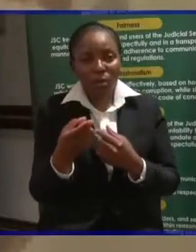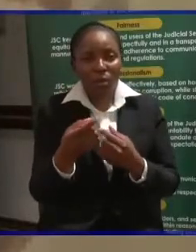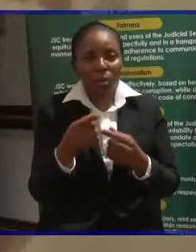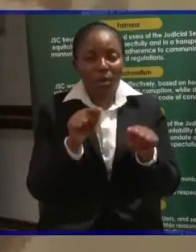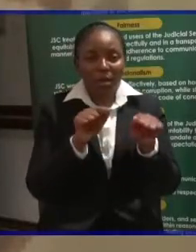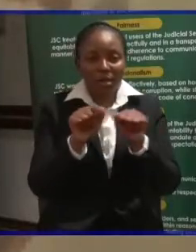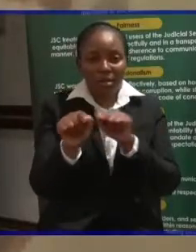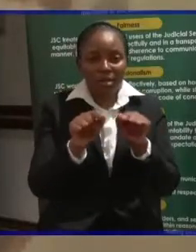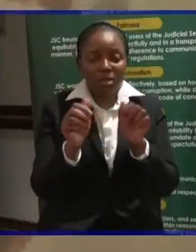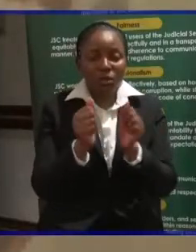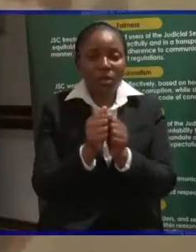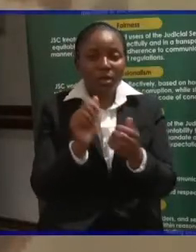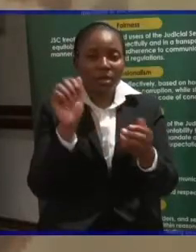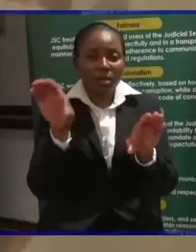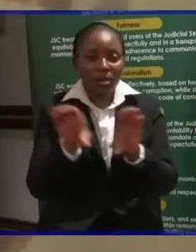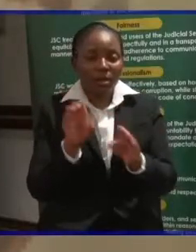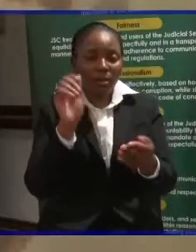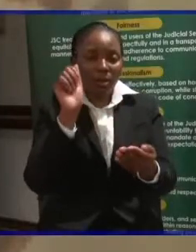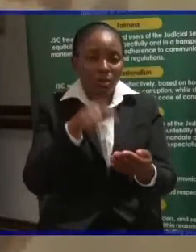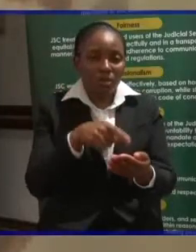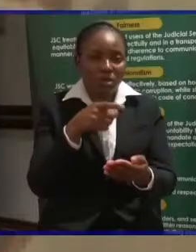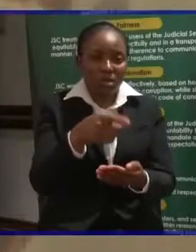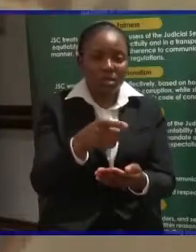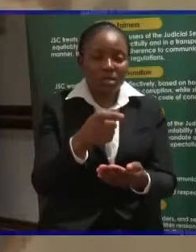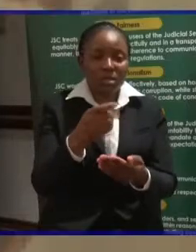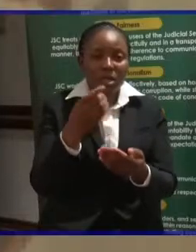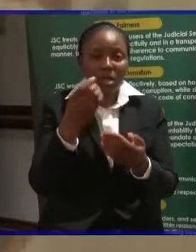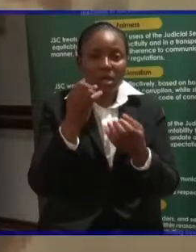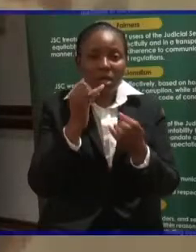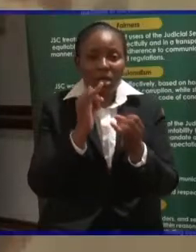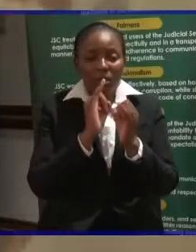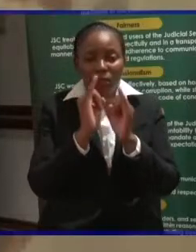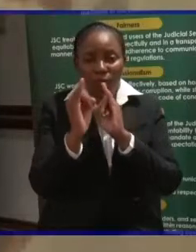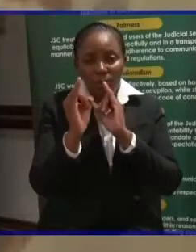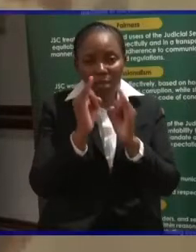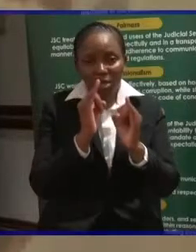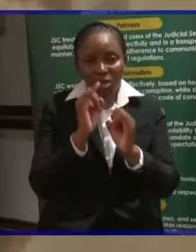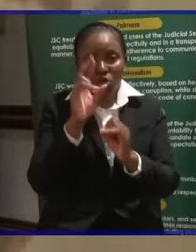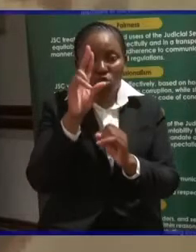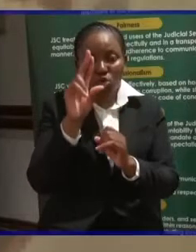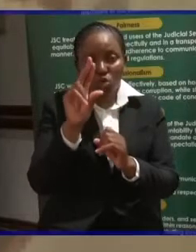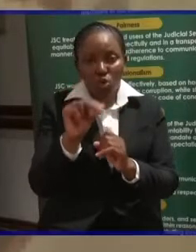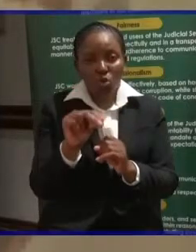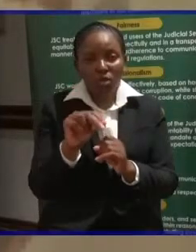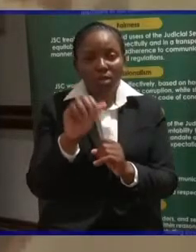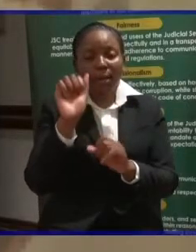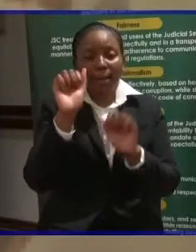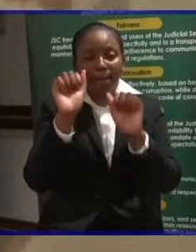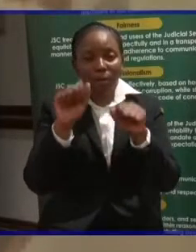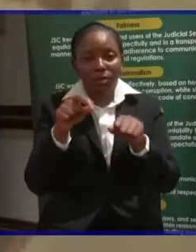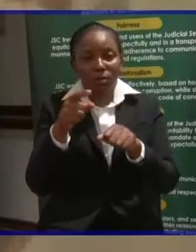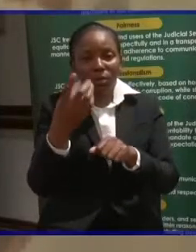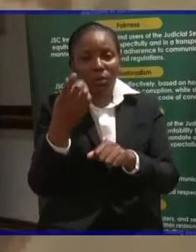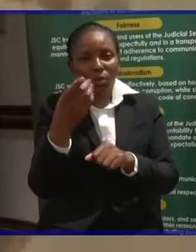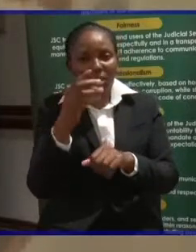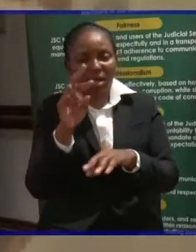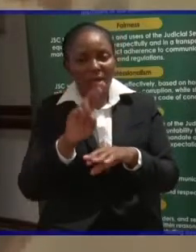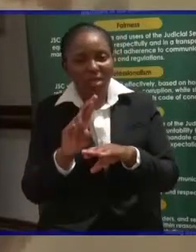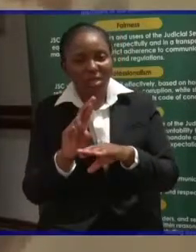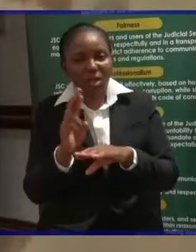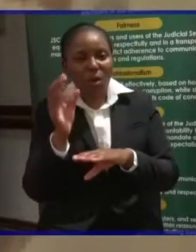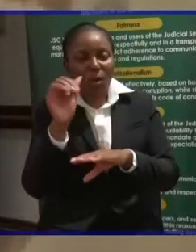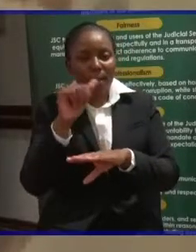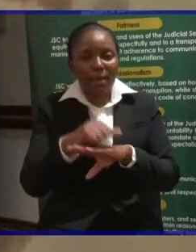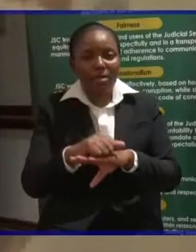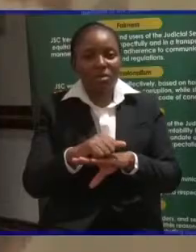Labour Court? And you put that information, which is not impossible. You agree with me that as a regional magistrate, you